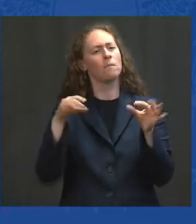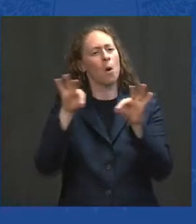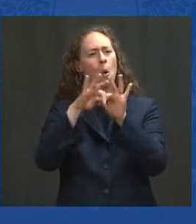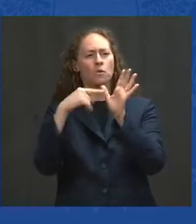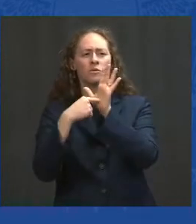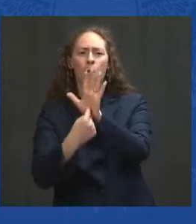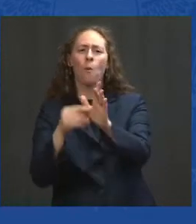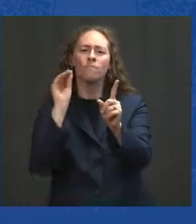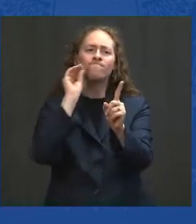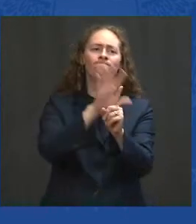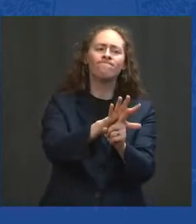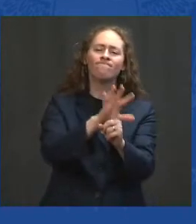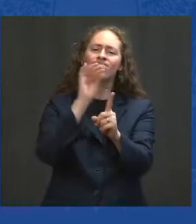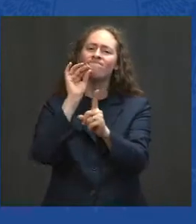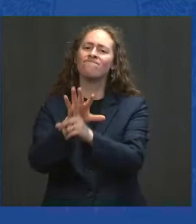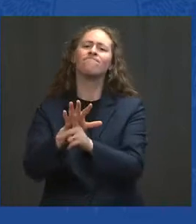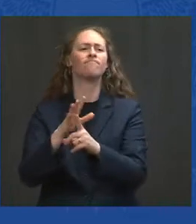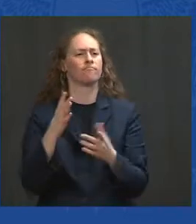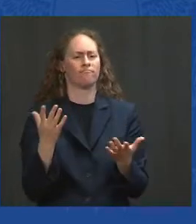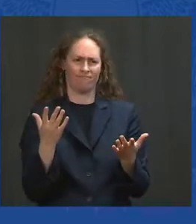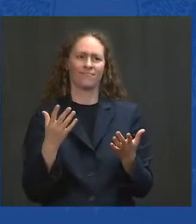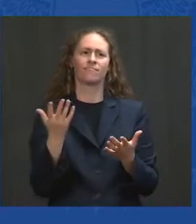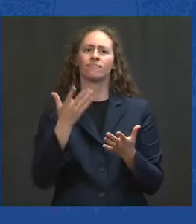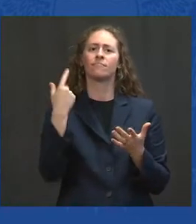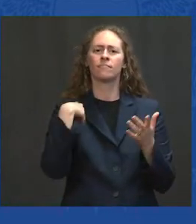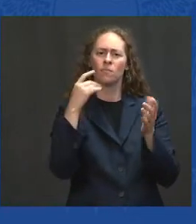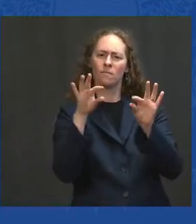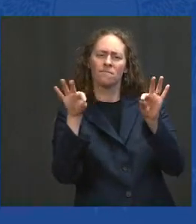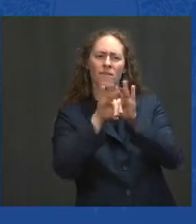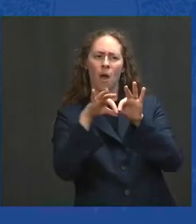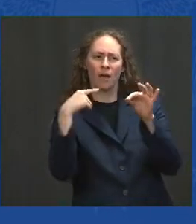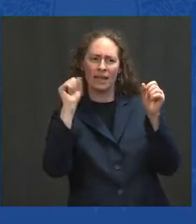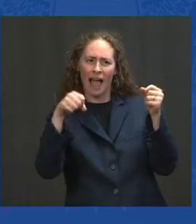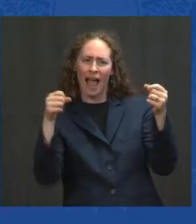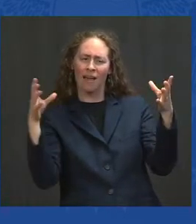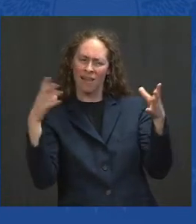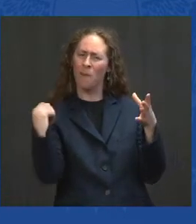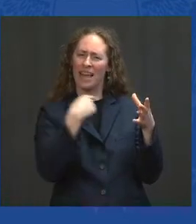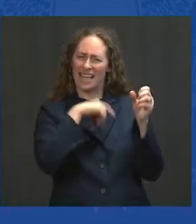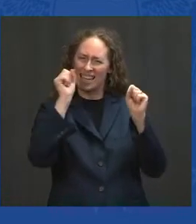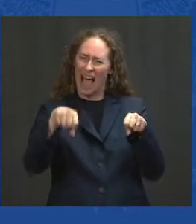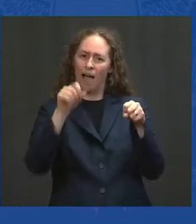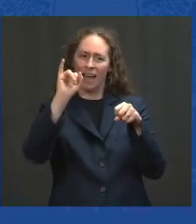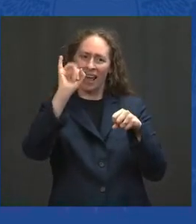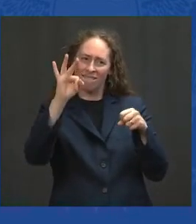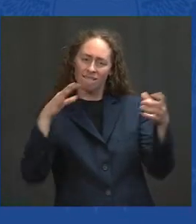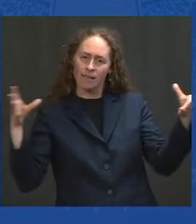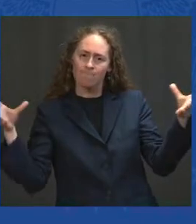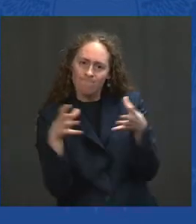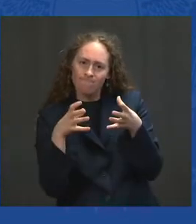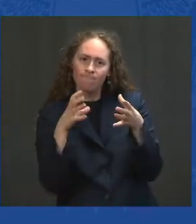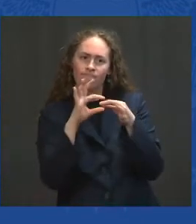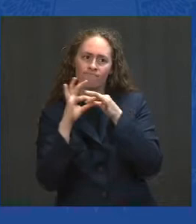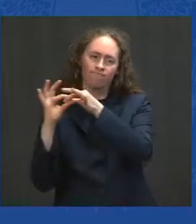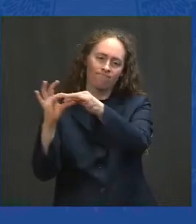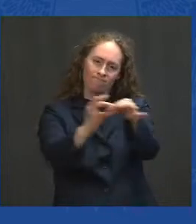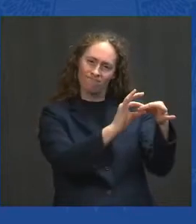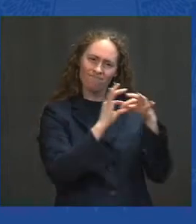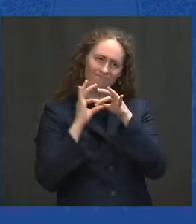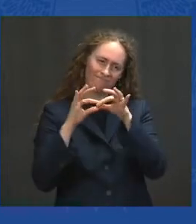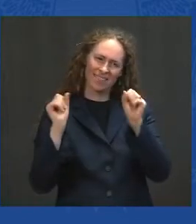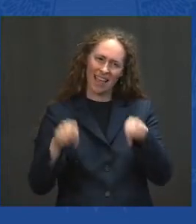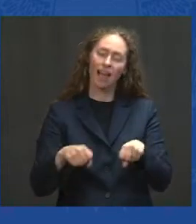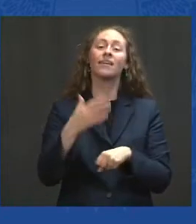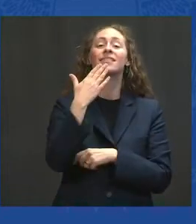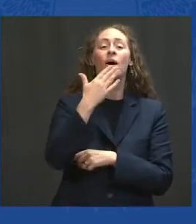the capacity, our capacity as Americans, to get done when we do it together. So I want to thank you. God bless